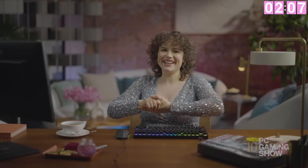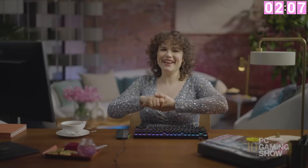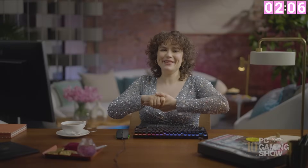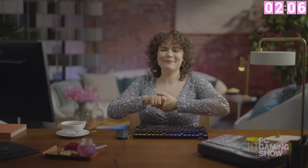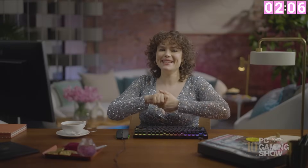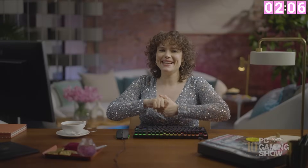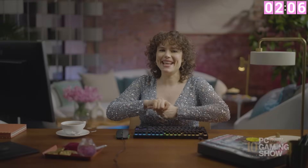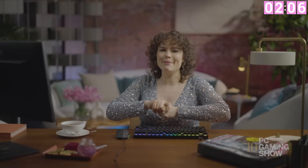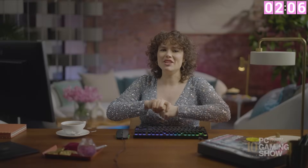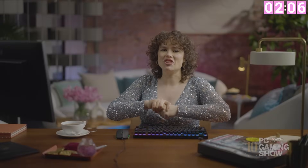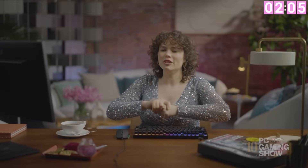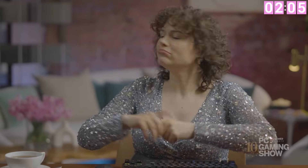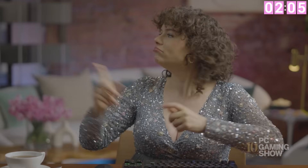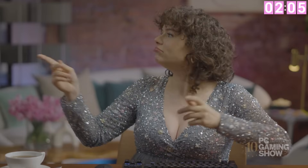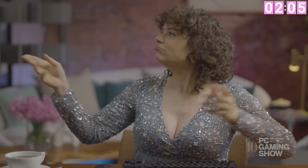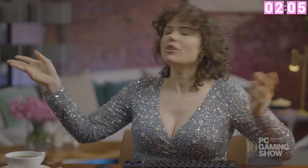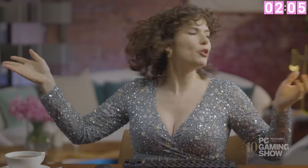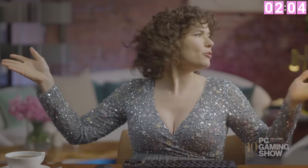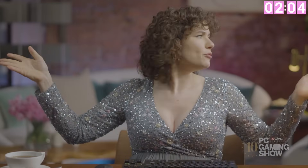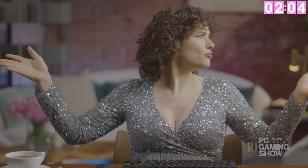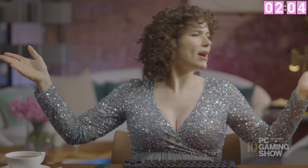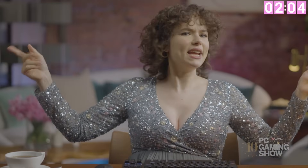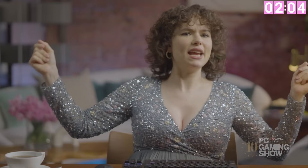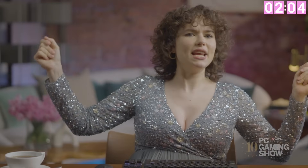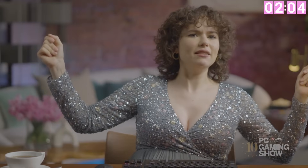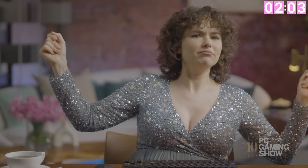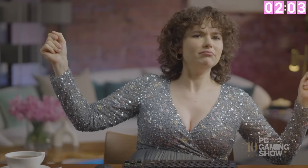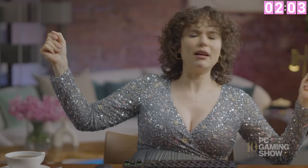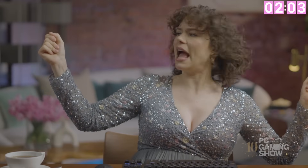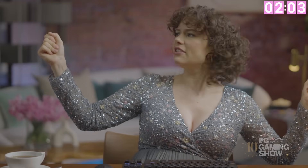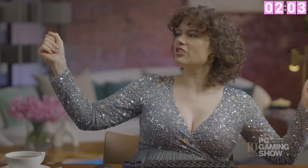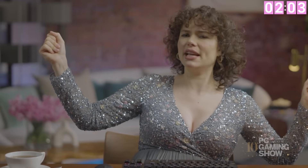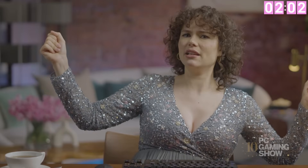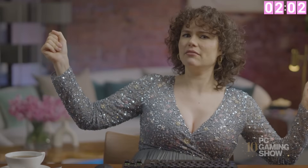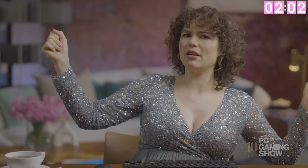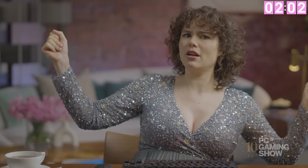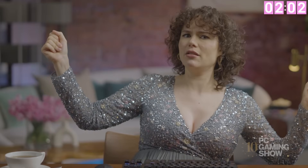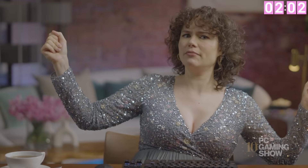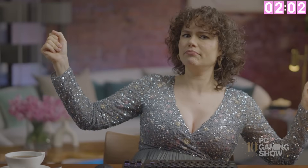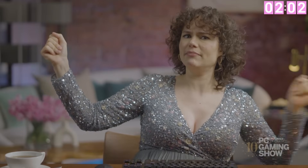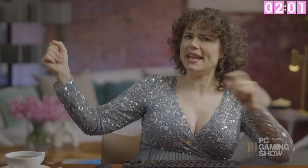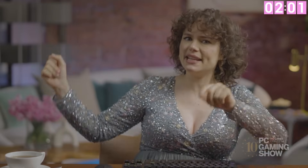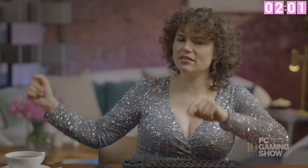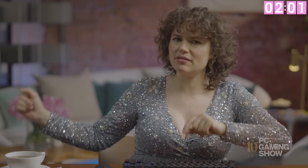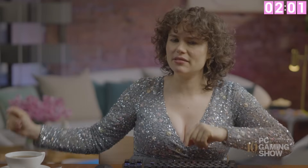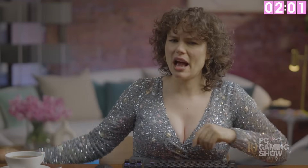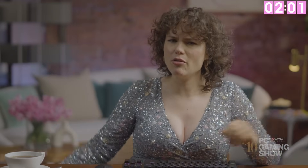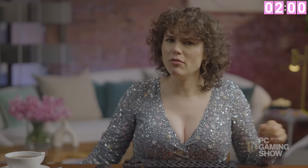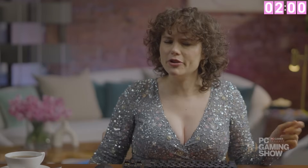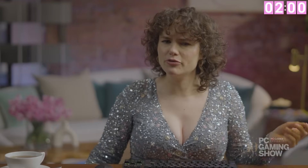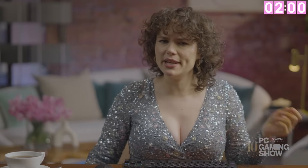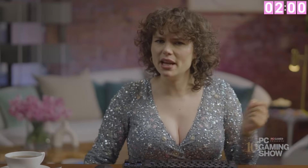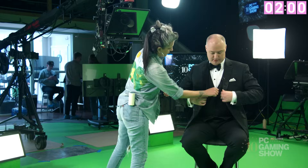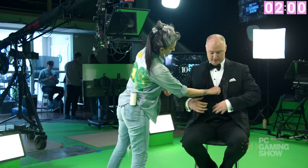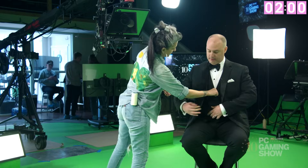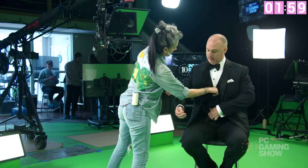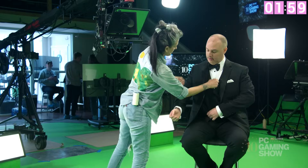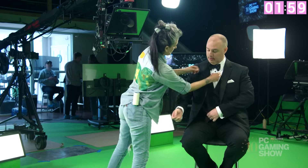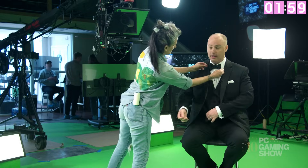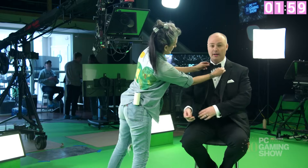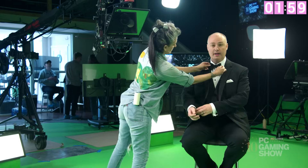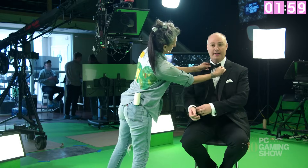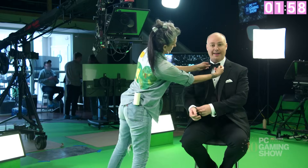to start the PC gaming show. Who's ready? Actually, is our host ready?